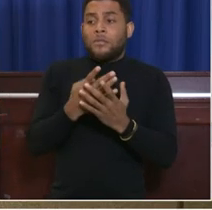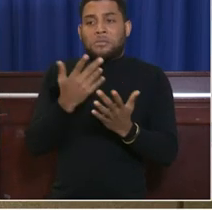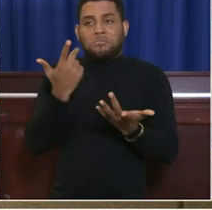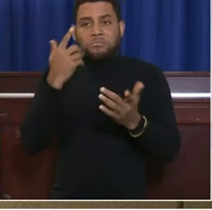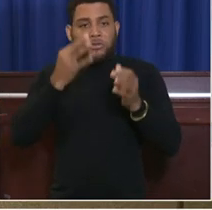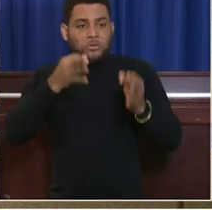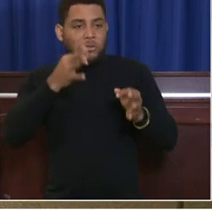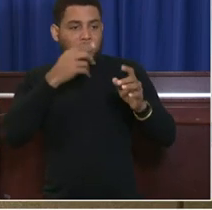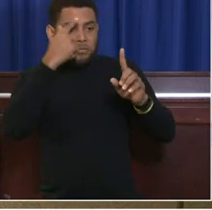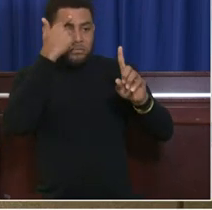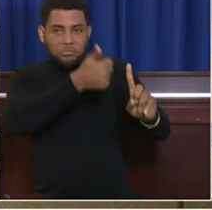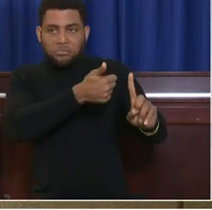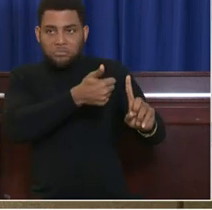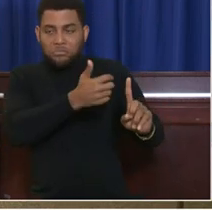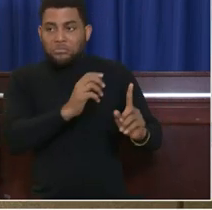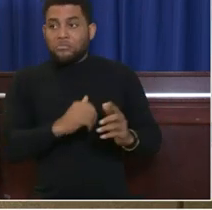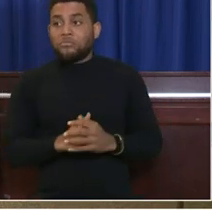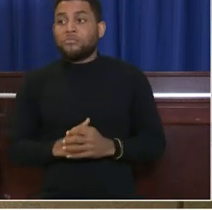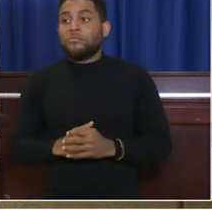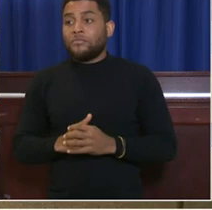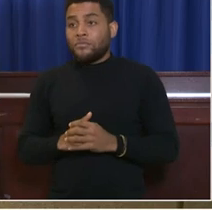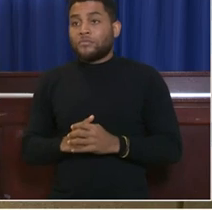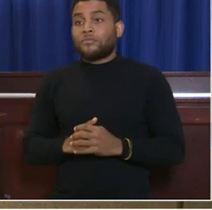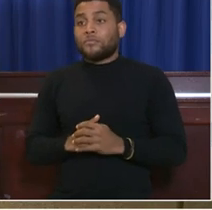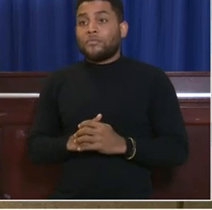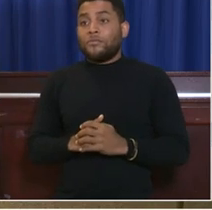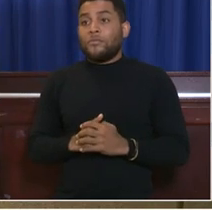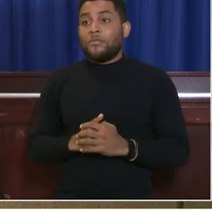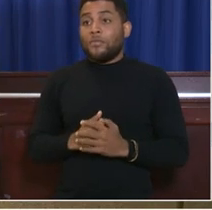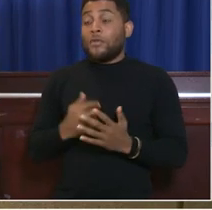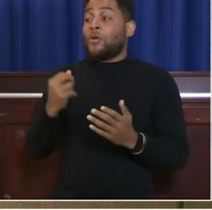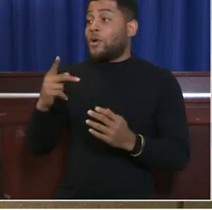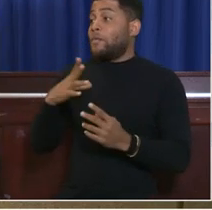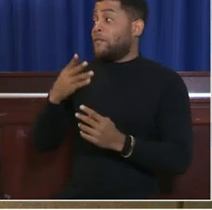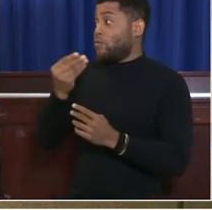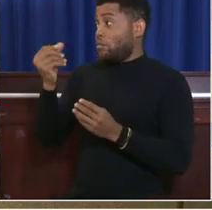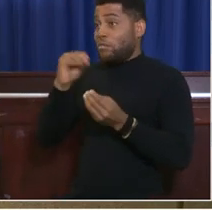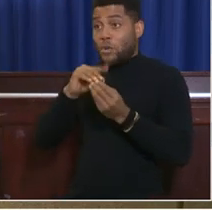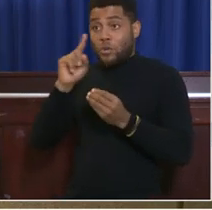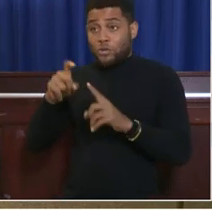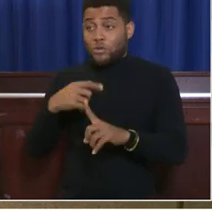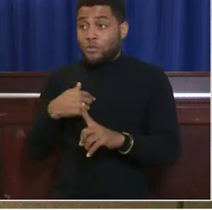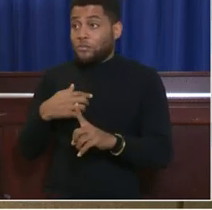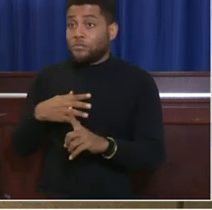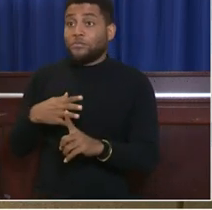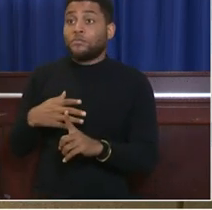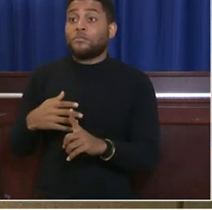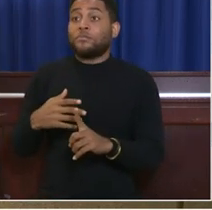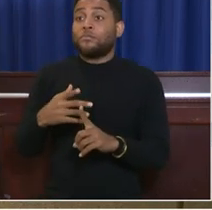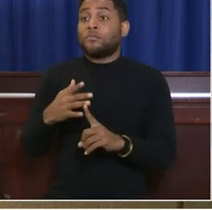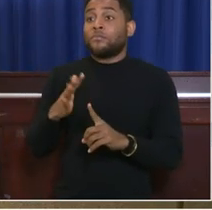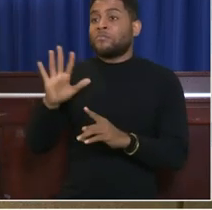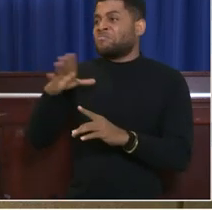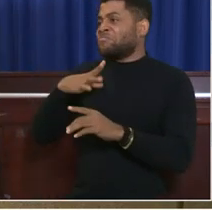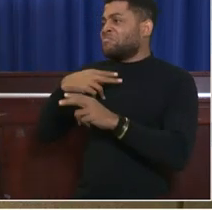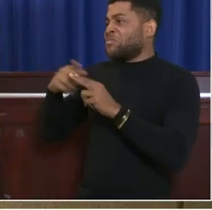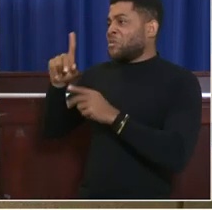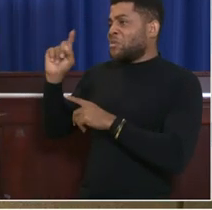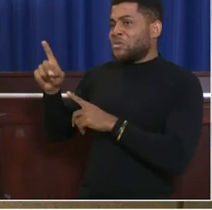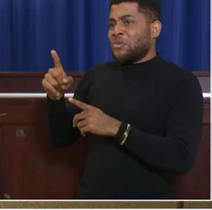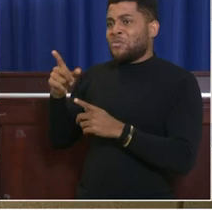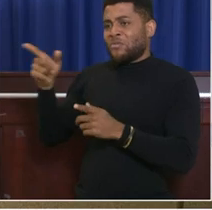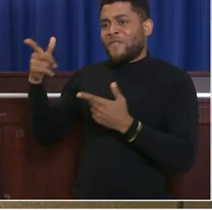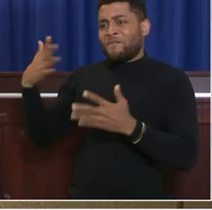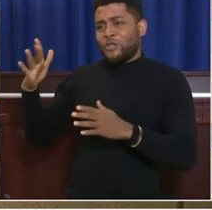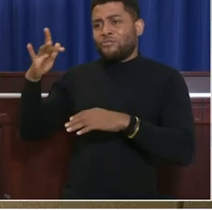Yes, I'll take a couple more. Yep. Thank you, Mayor. Really quickly, you kind of touched on this in the last question, but what's